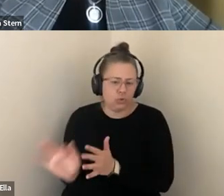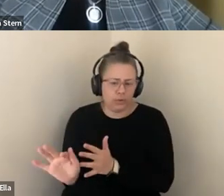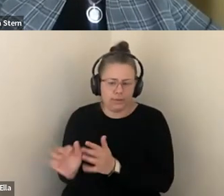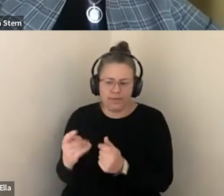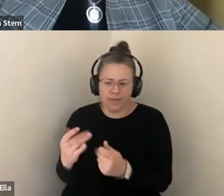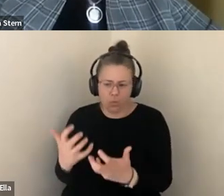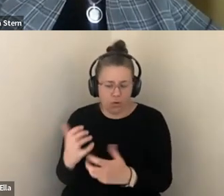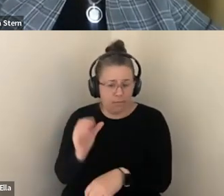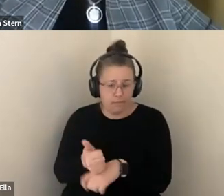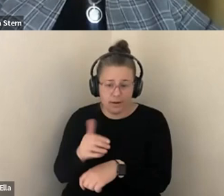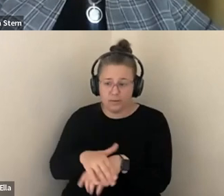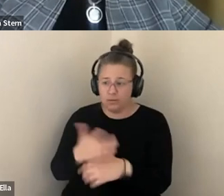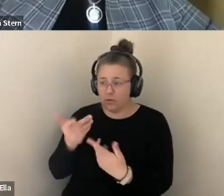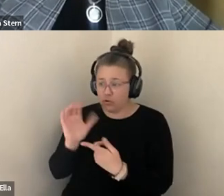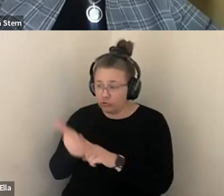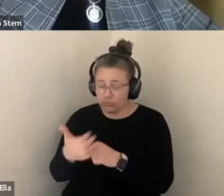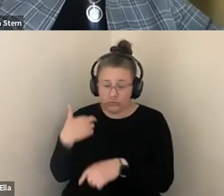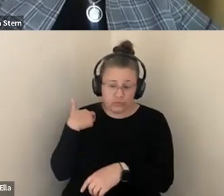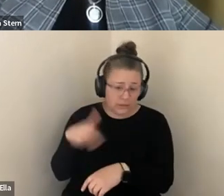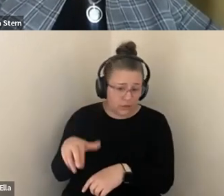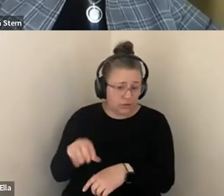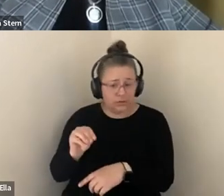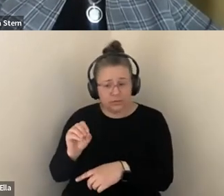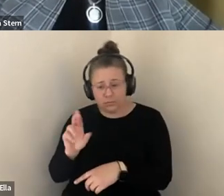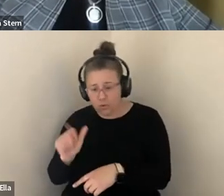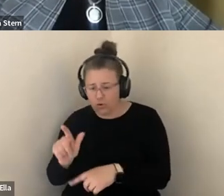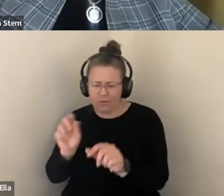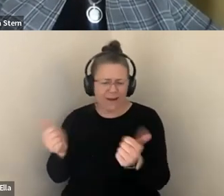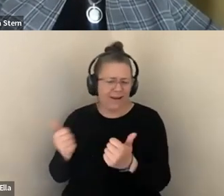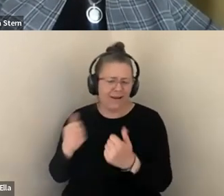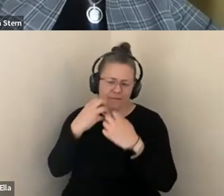world that we want to see cannot rest on the shoulders of